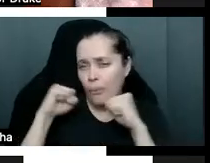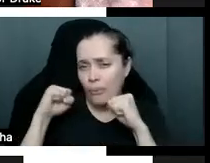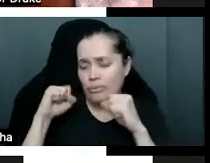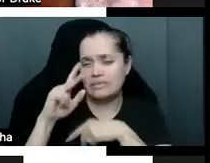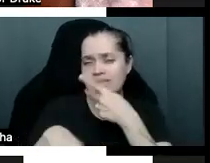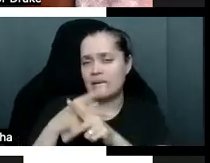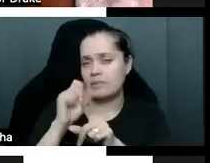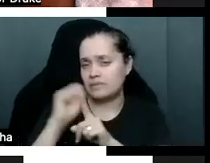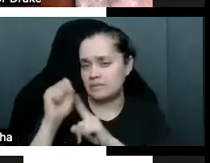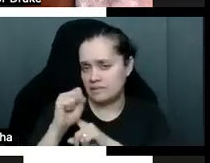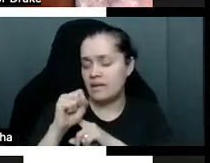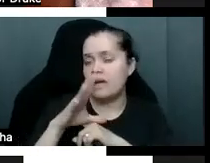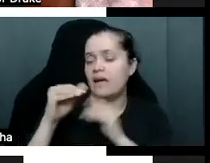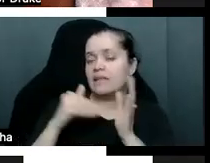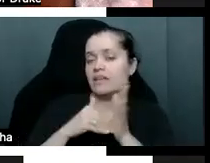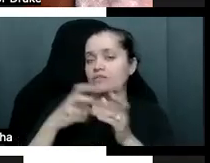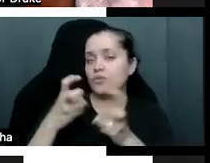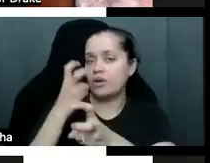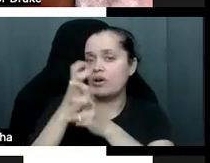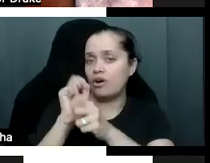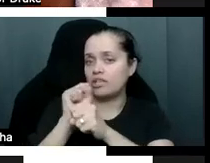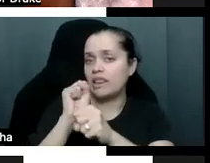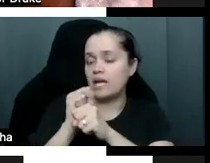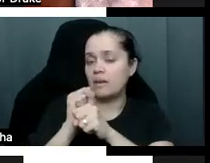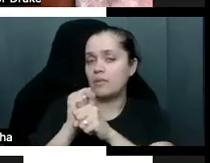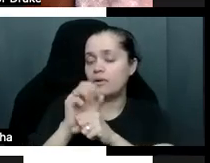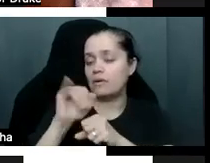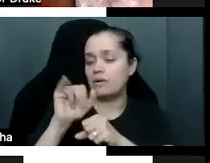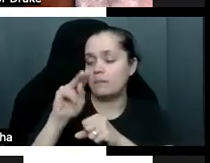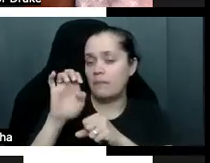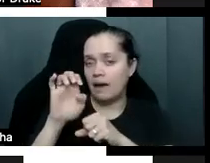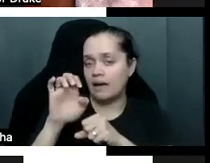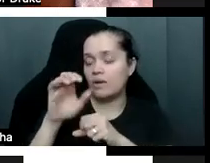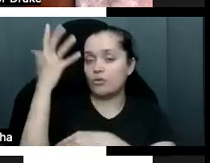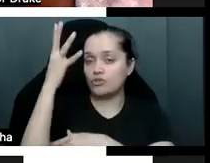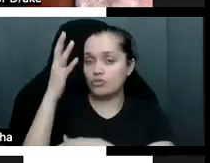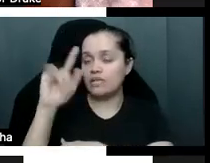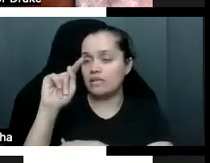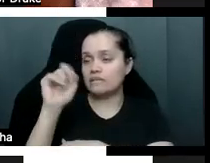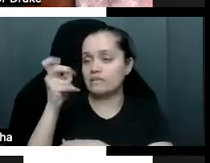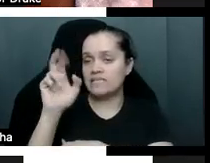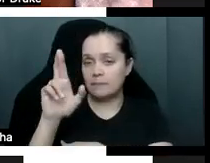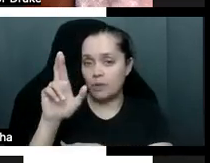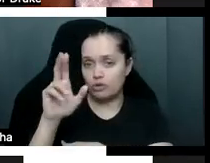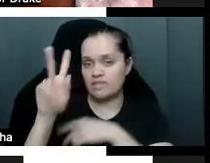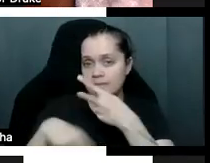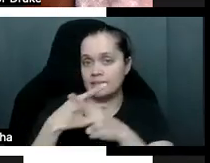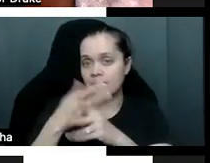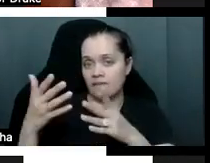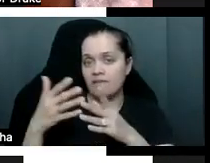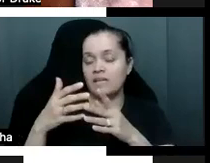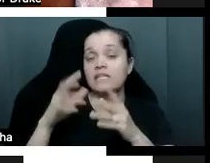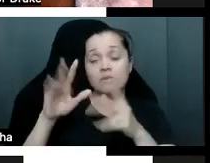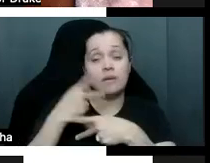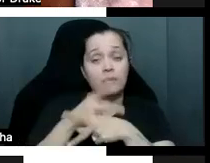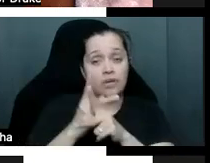circumstances, and often doing hard labor, doing mining or timber kind of things to be productive